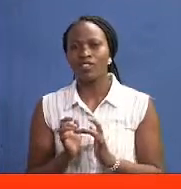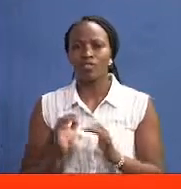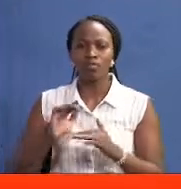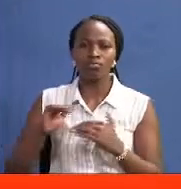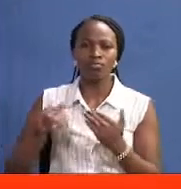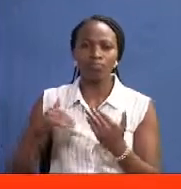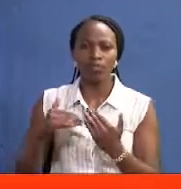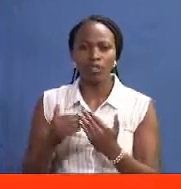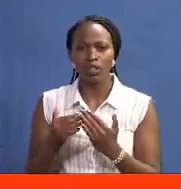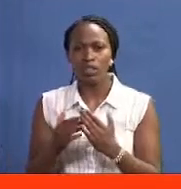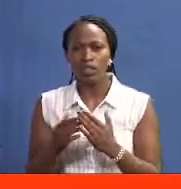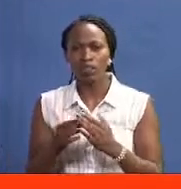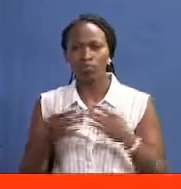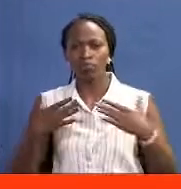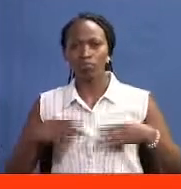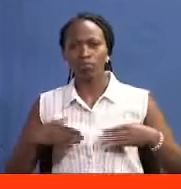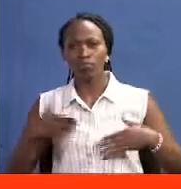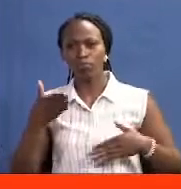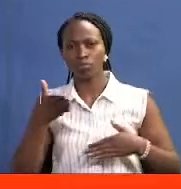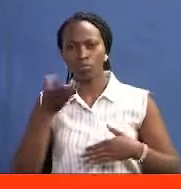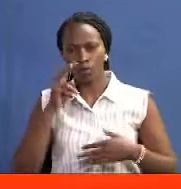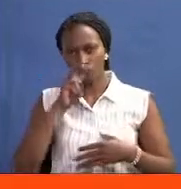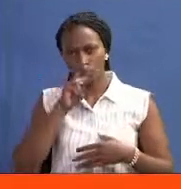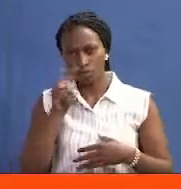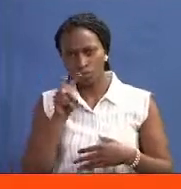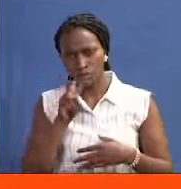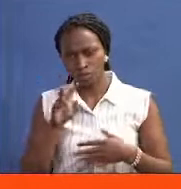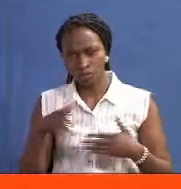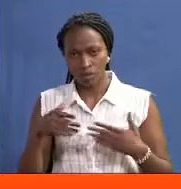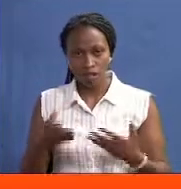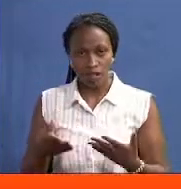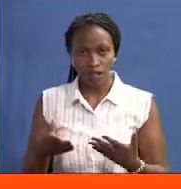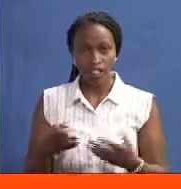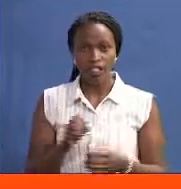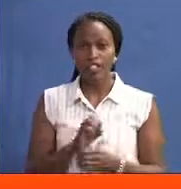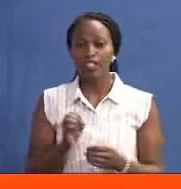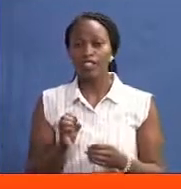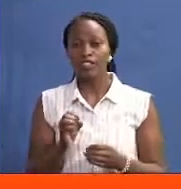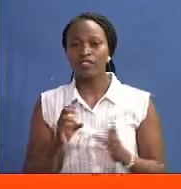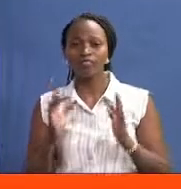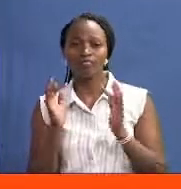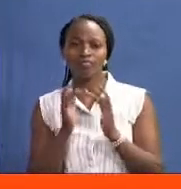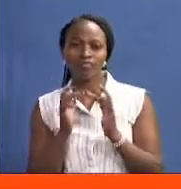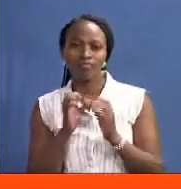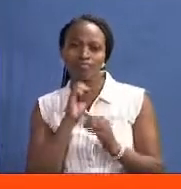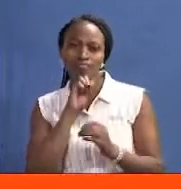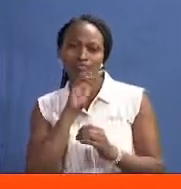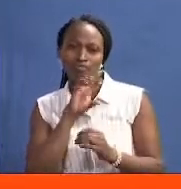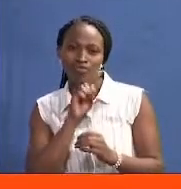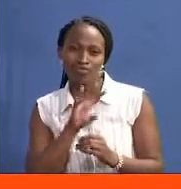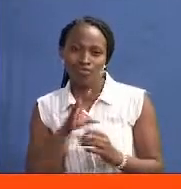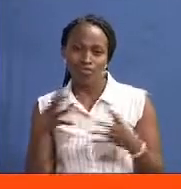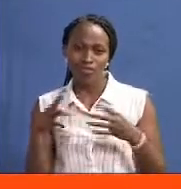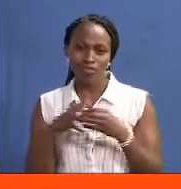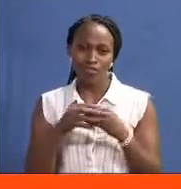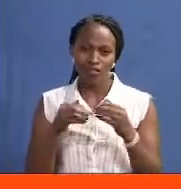as the audience is seemingly breaking away from being a receiver to being part of the source of media messages. In an age of content creation